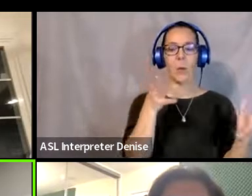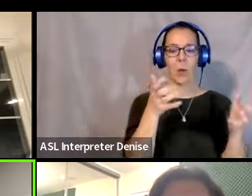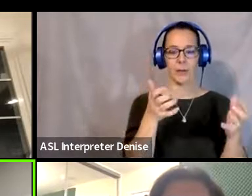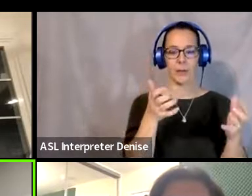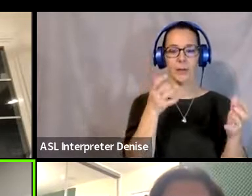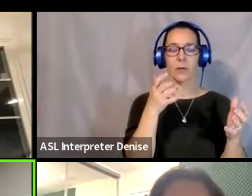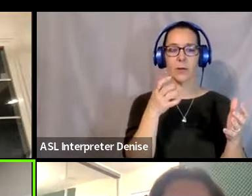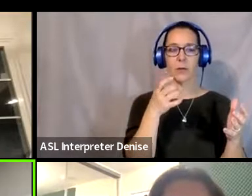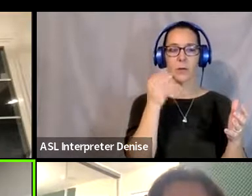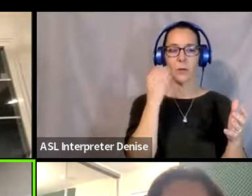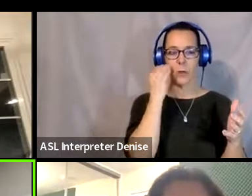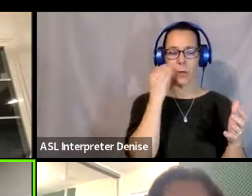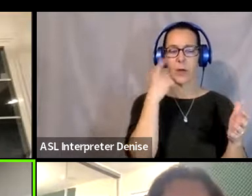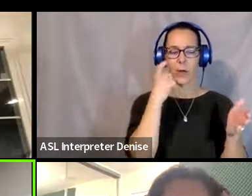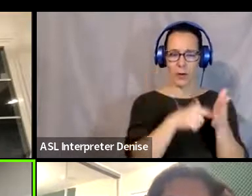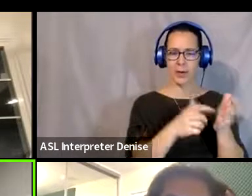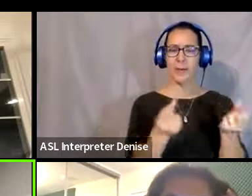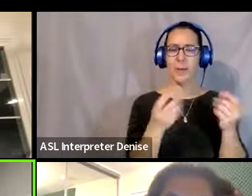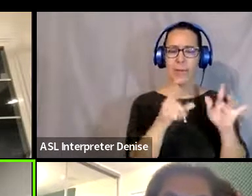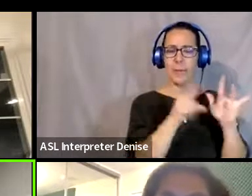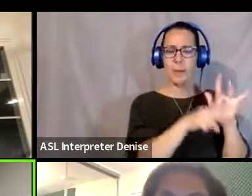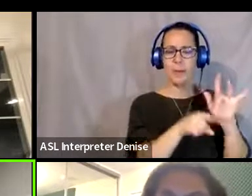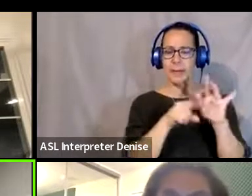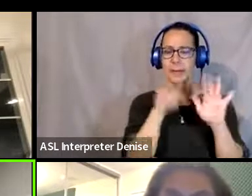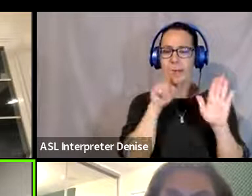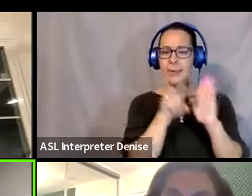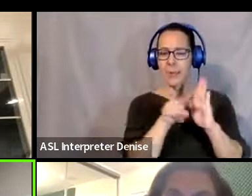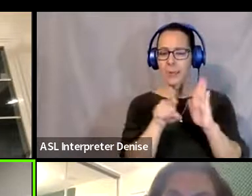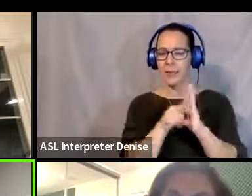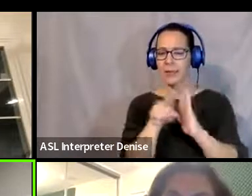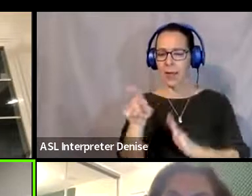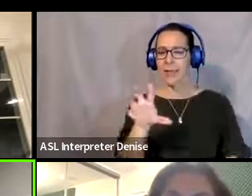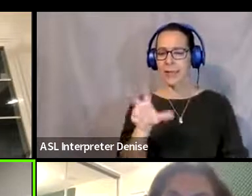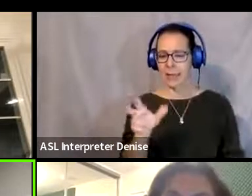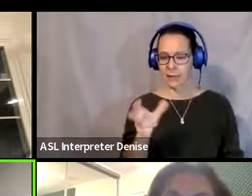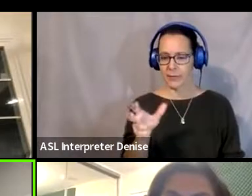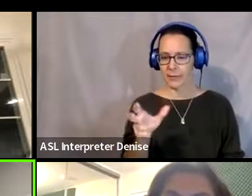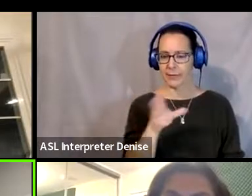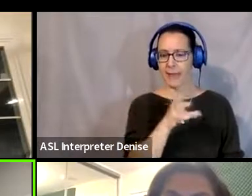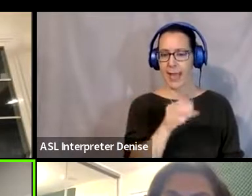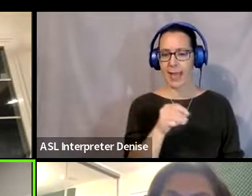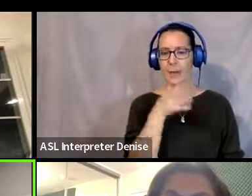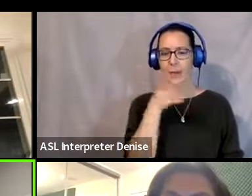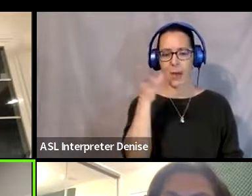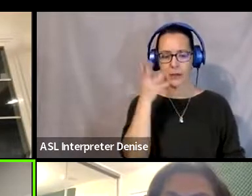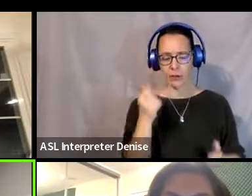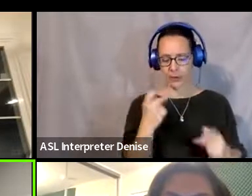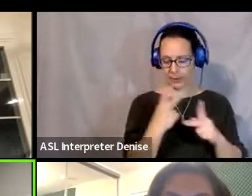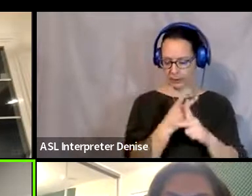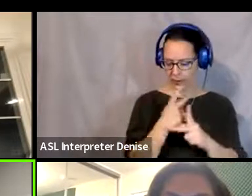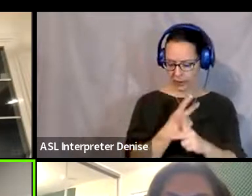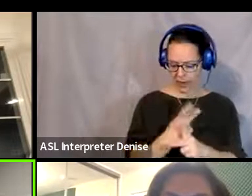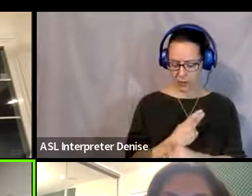are a number of missing assignments on Canvas, and is trying to figure out